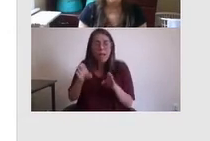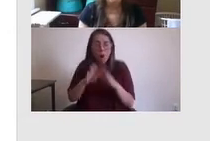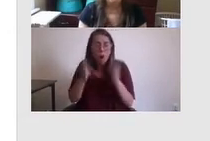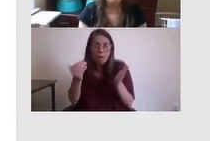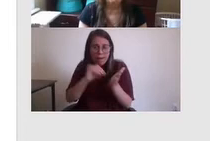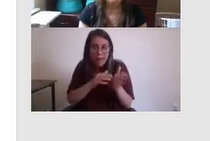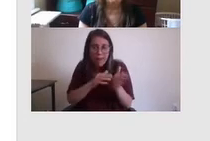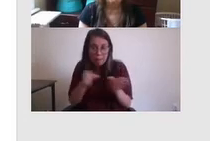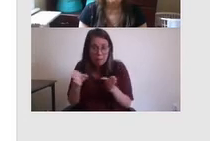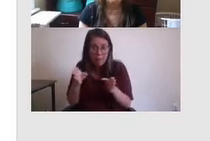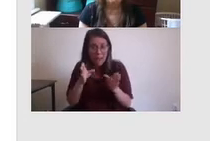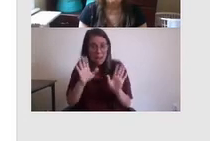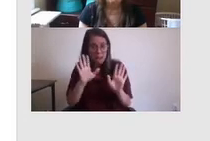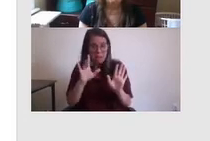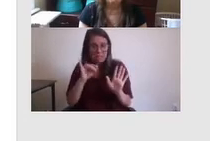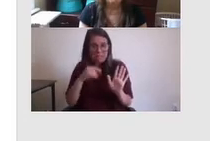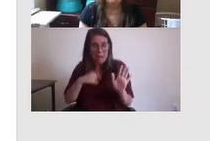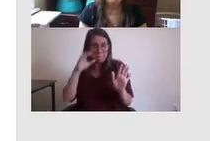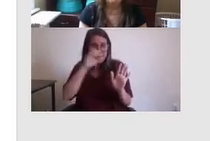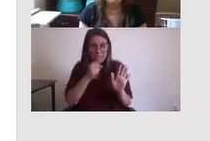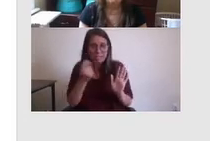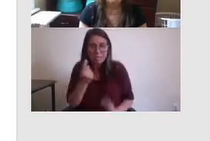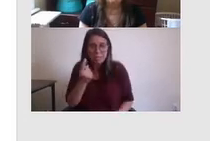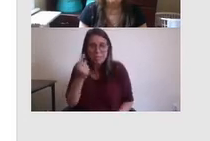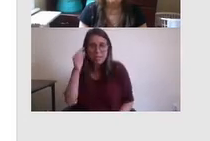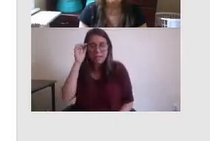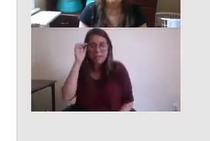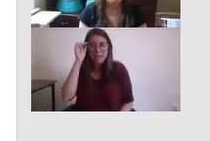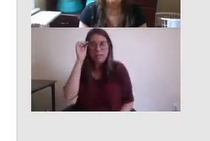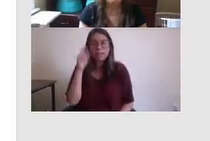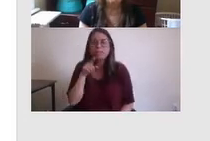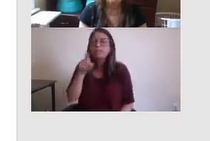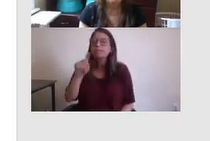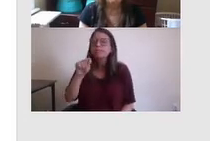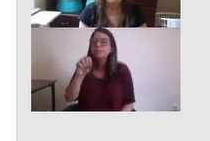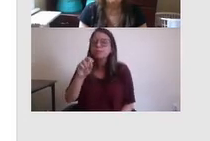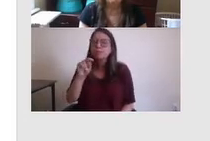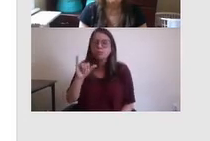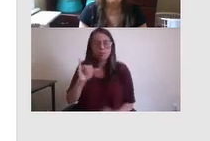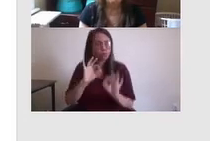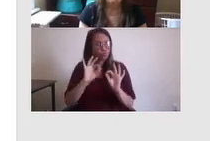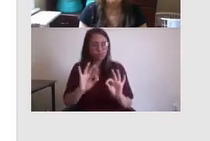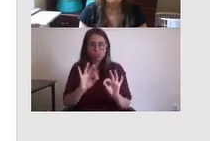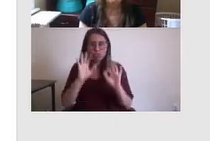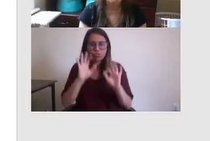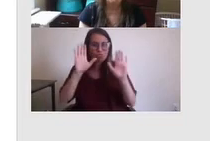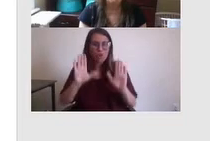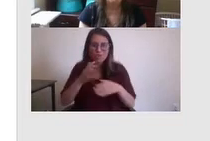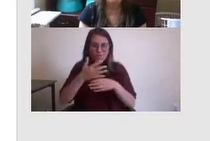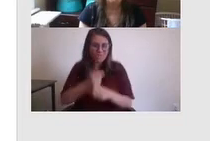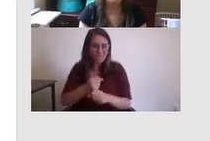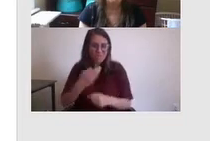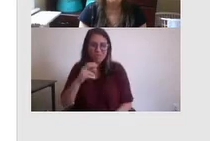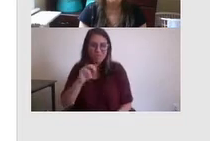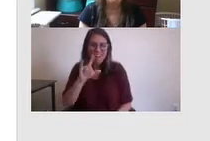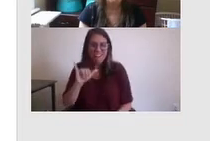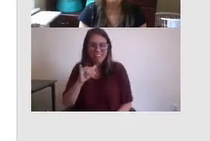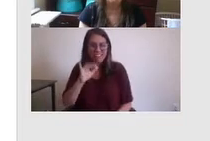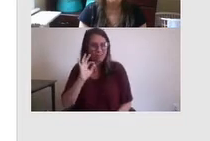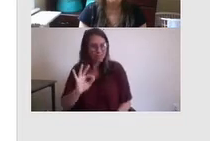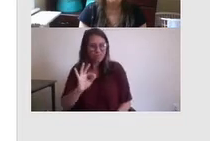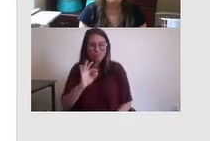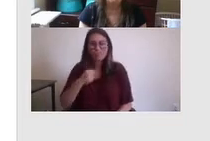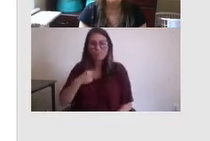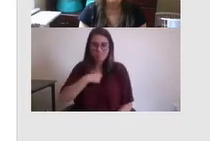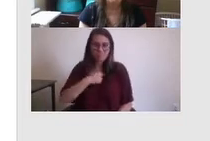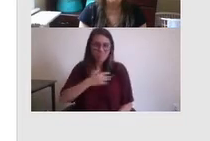Yes. Anything I missed that you wanted me to cover? That was a great summary, Holly, and we really appreciate it. I